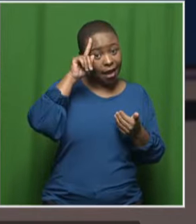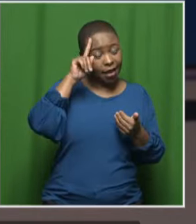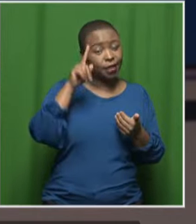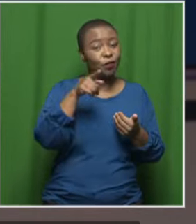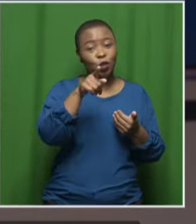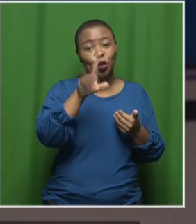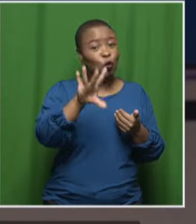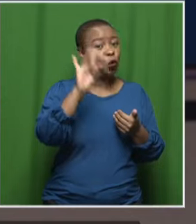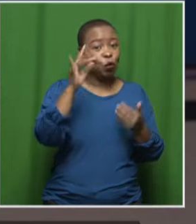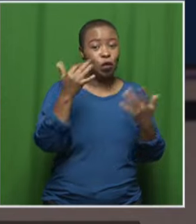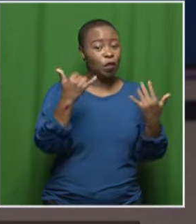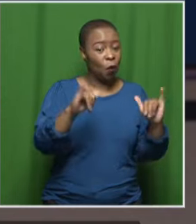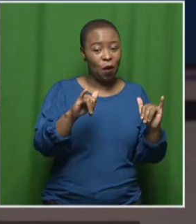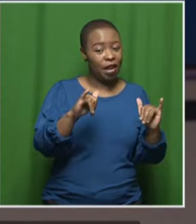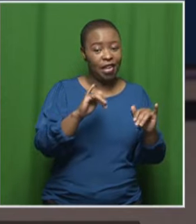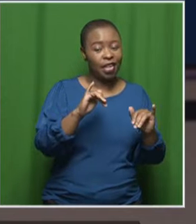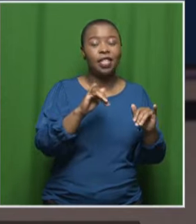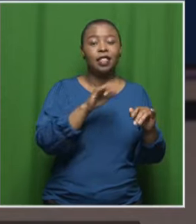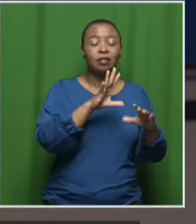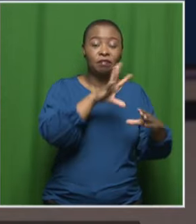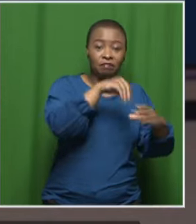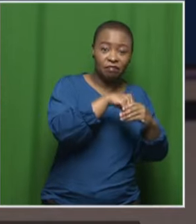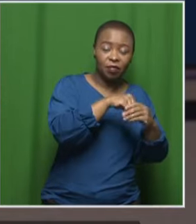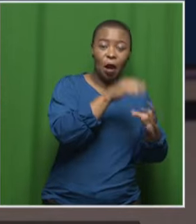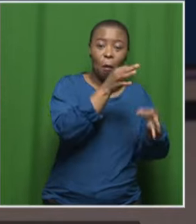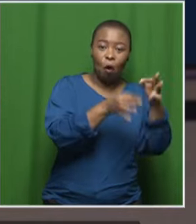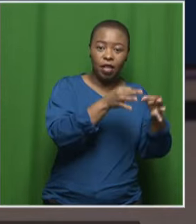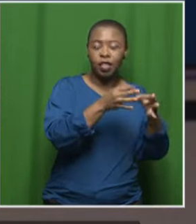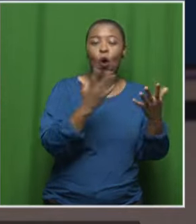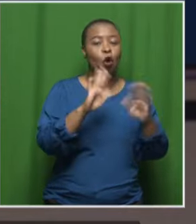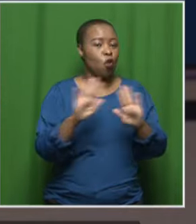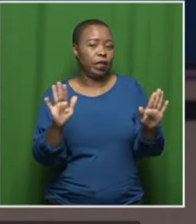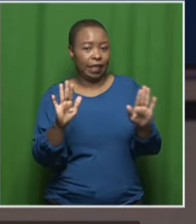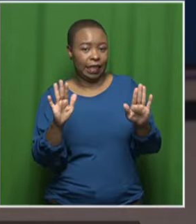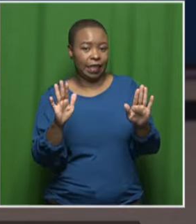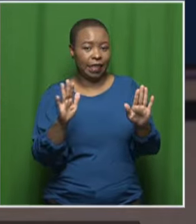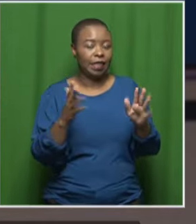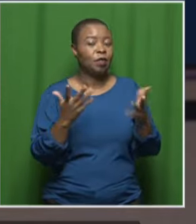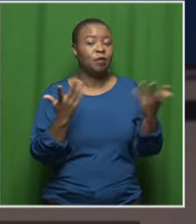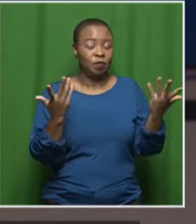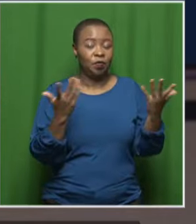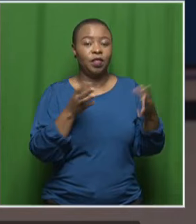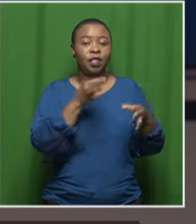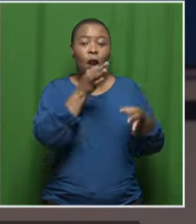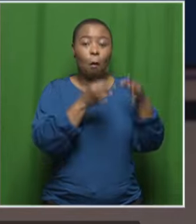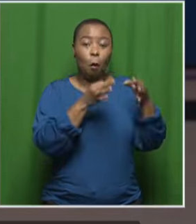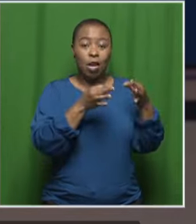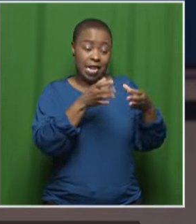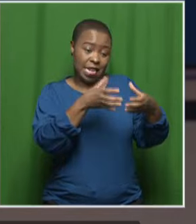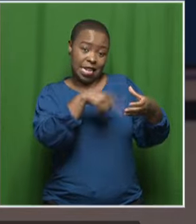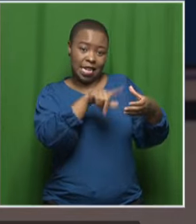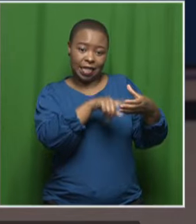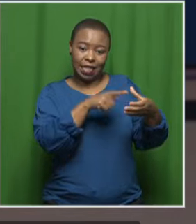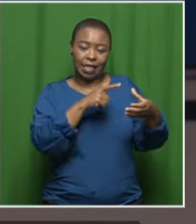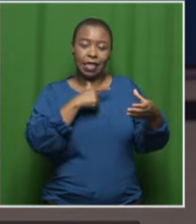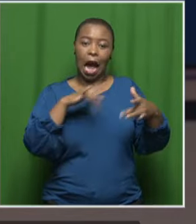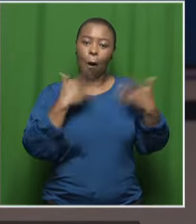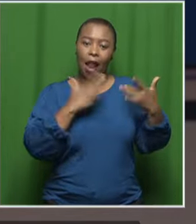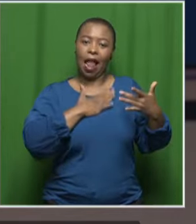choose whether or not you'll be in politics. Politics was our very existence. Yeah, you a worried, way of